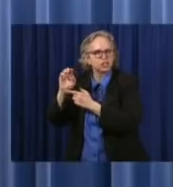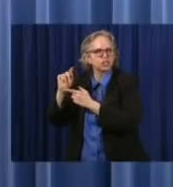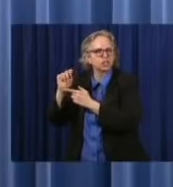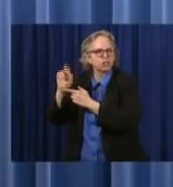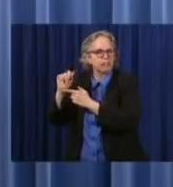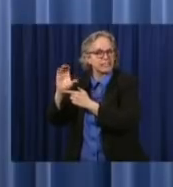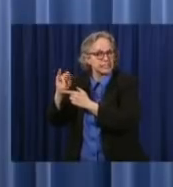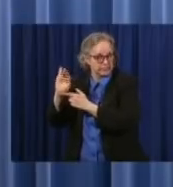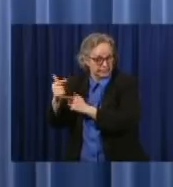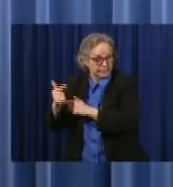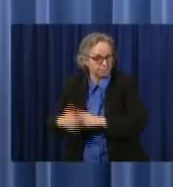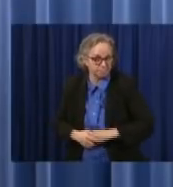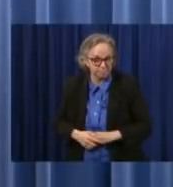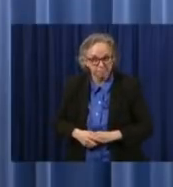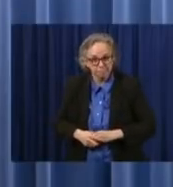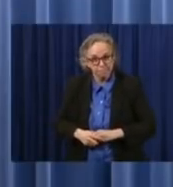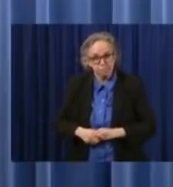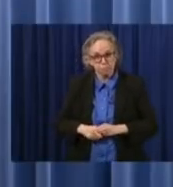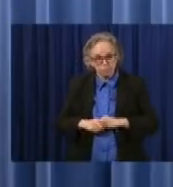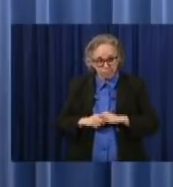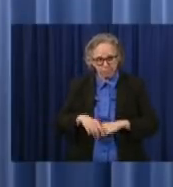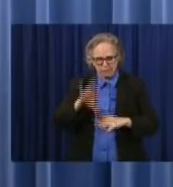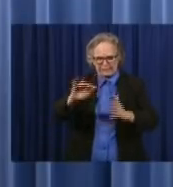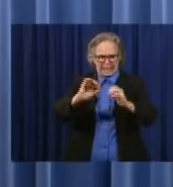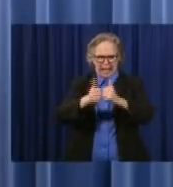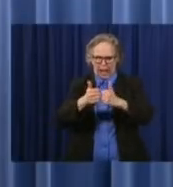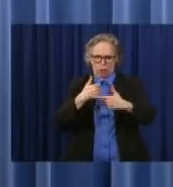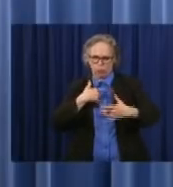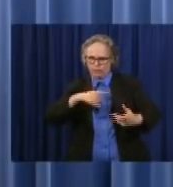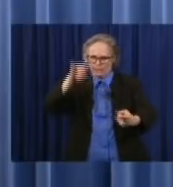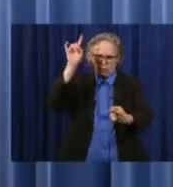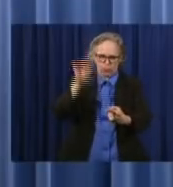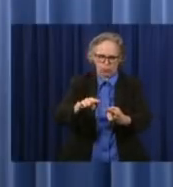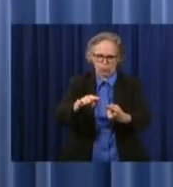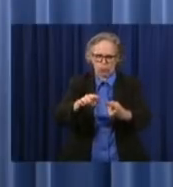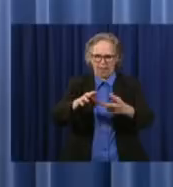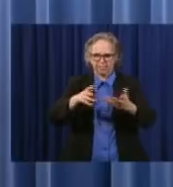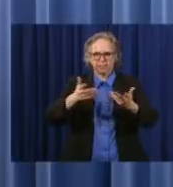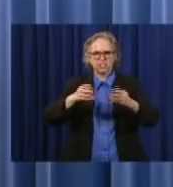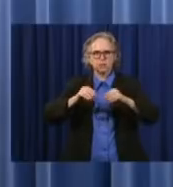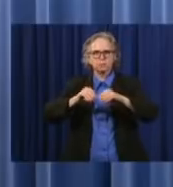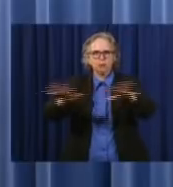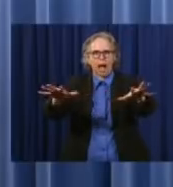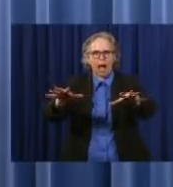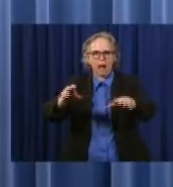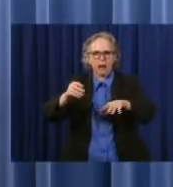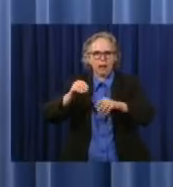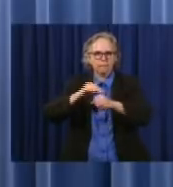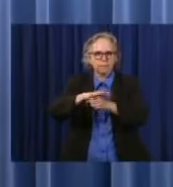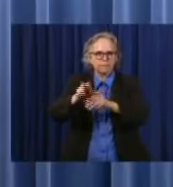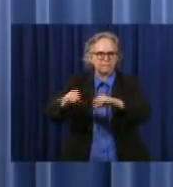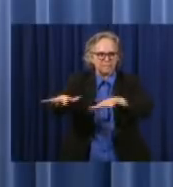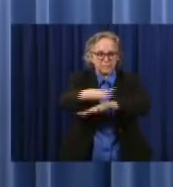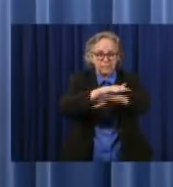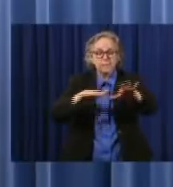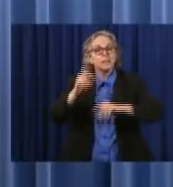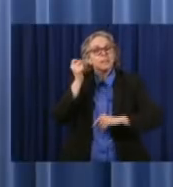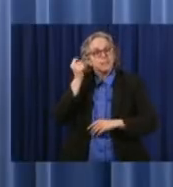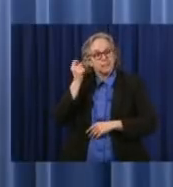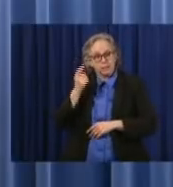this virus down. It's also very important that each and every one of us continue to do what we've been